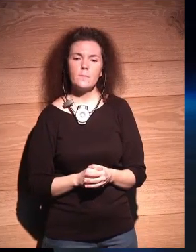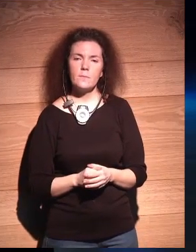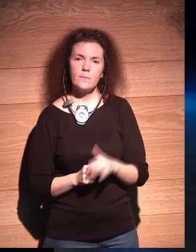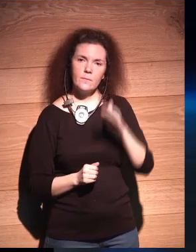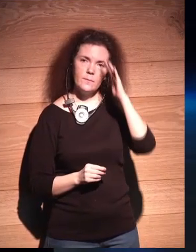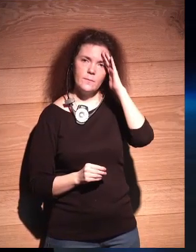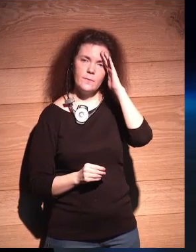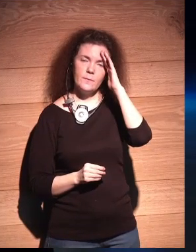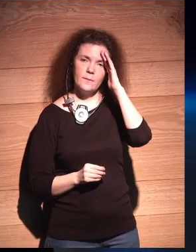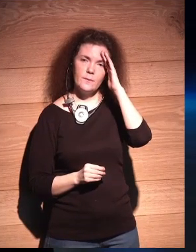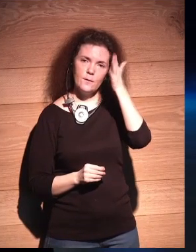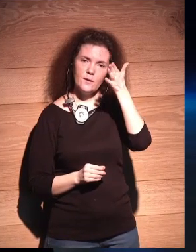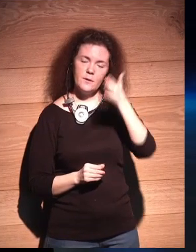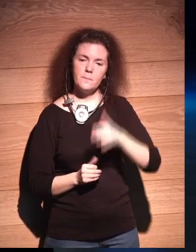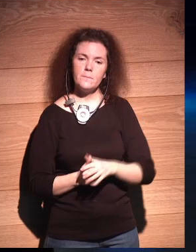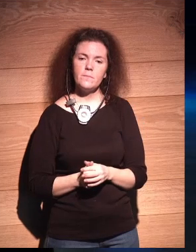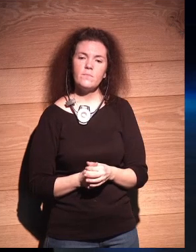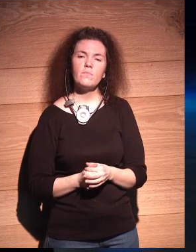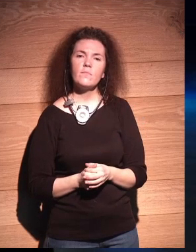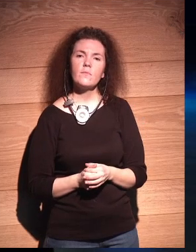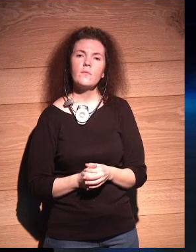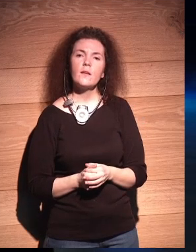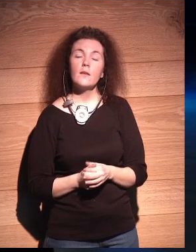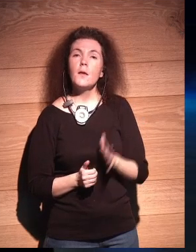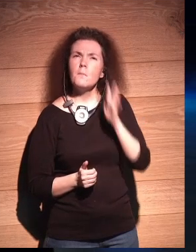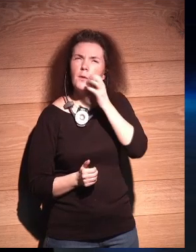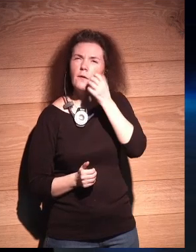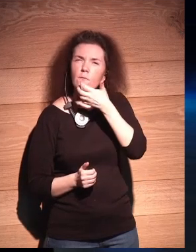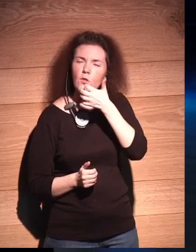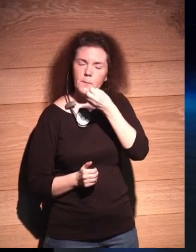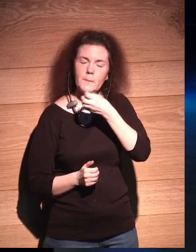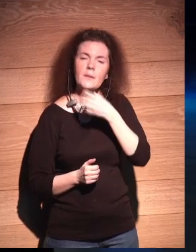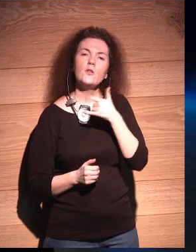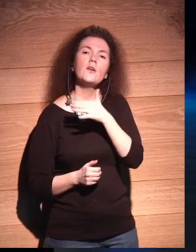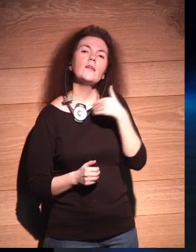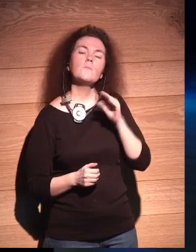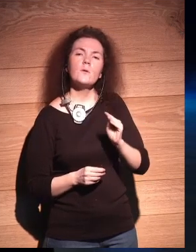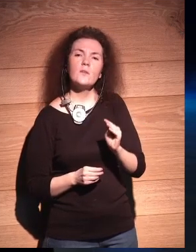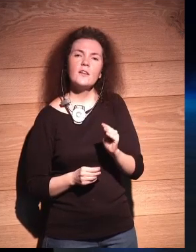Hello. Yeah, I think it works. I would like to ask you